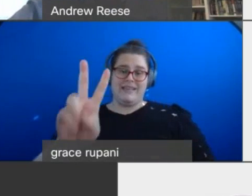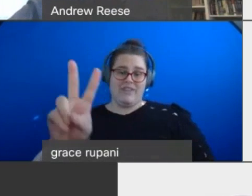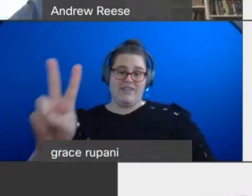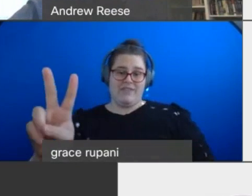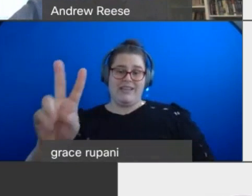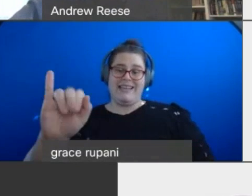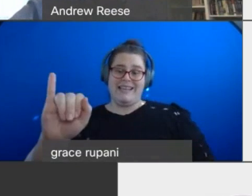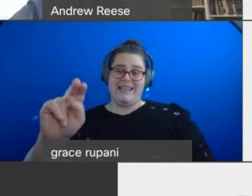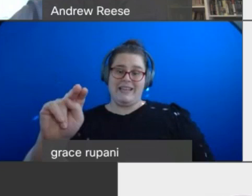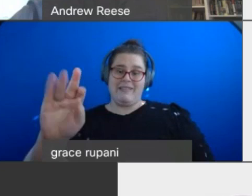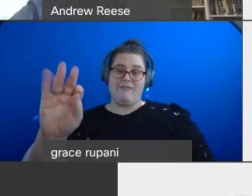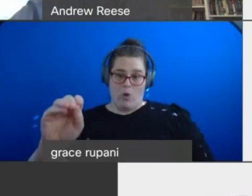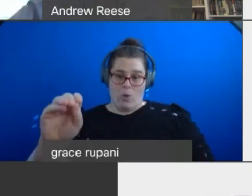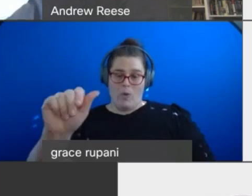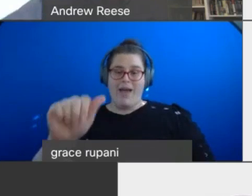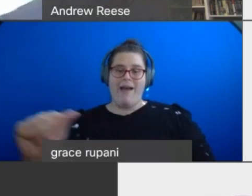evvinfo@dc.gov.